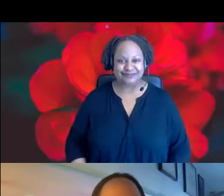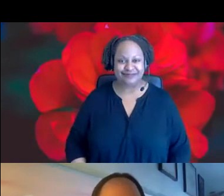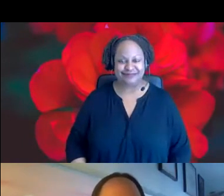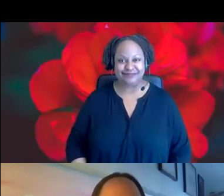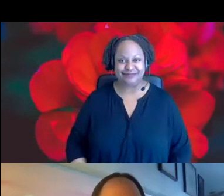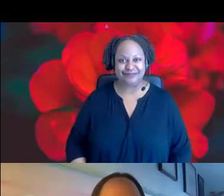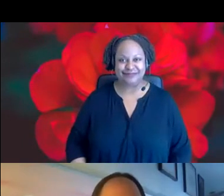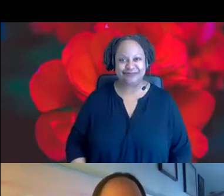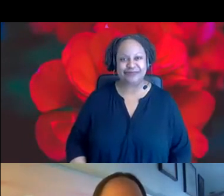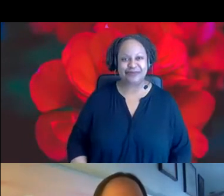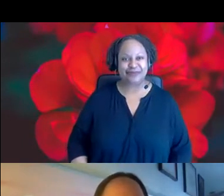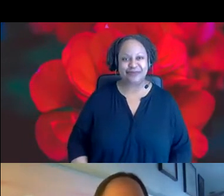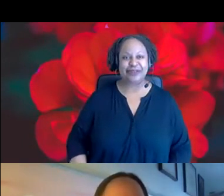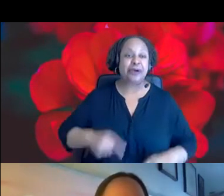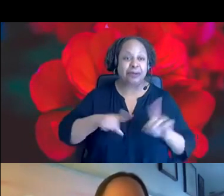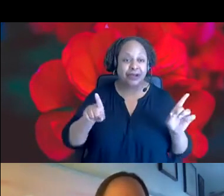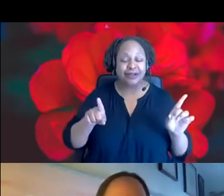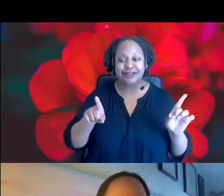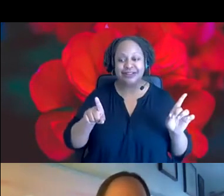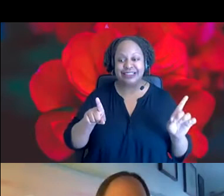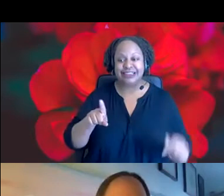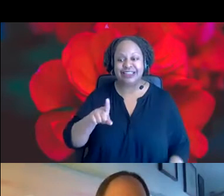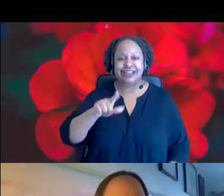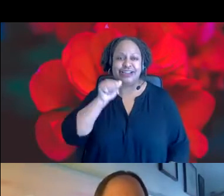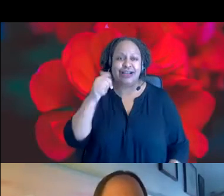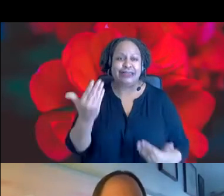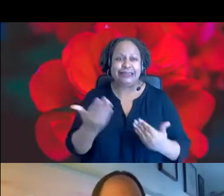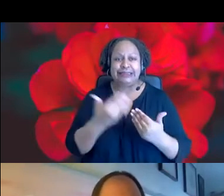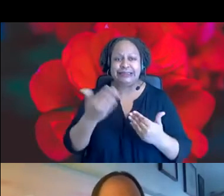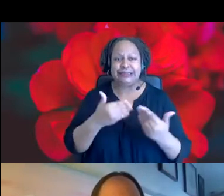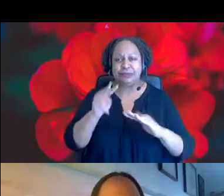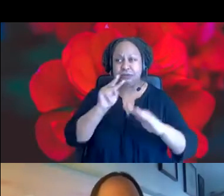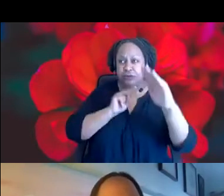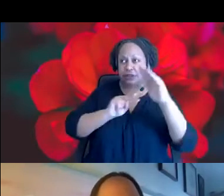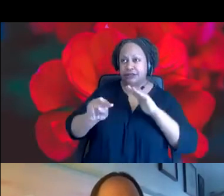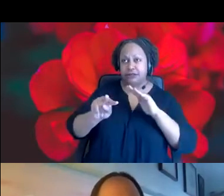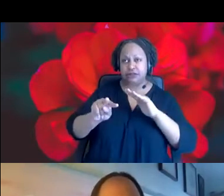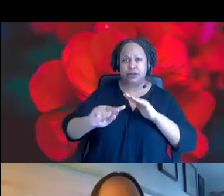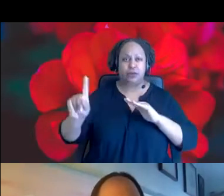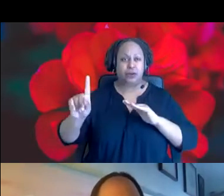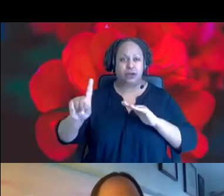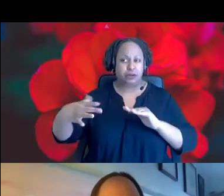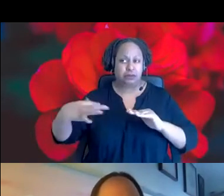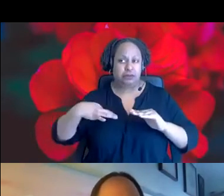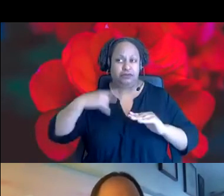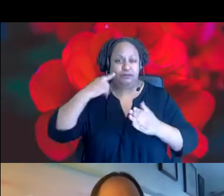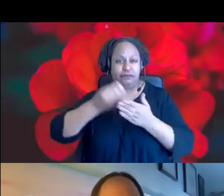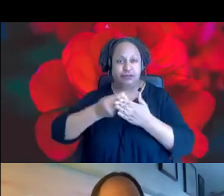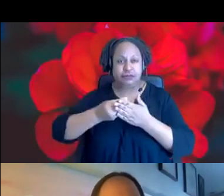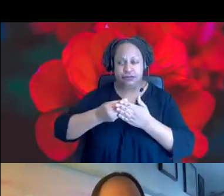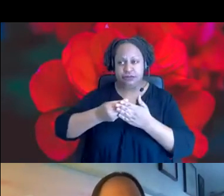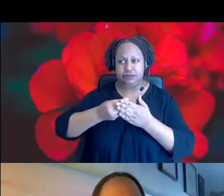it's not easy to know how it's going to swing. And there's really a lot of challenge in figuring